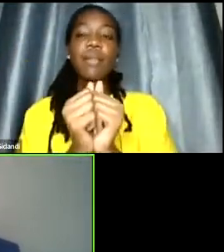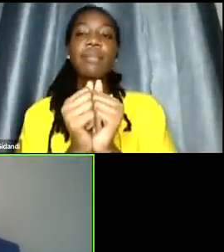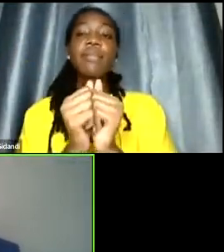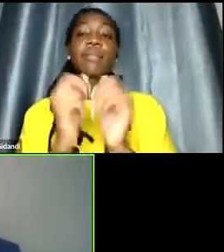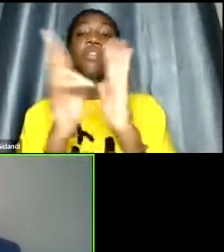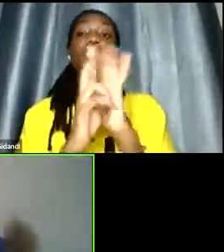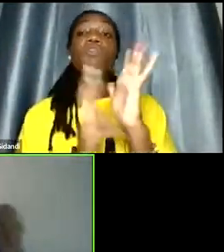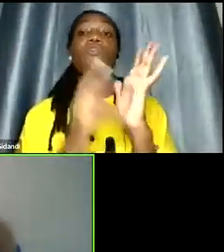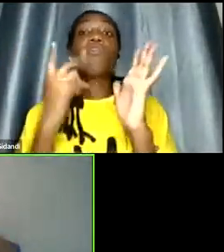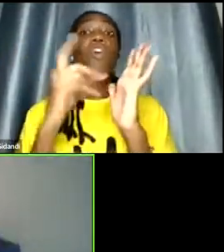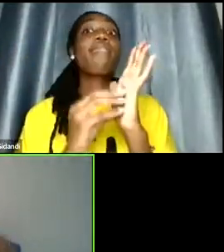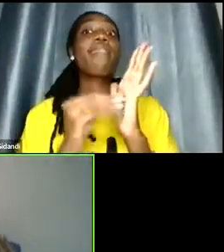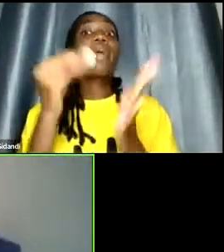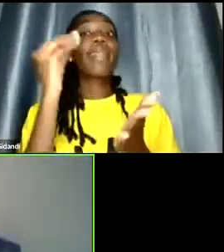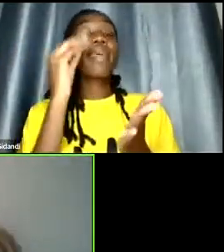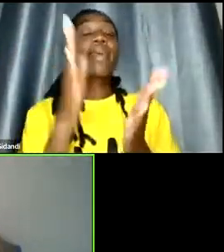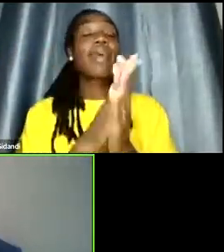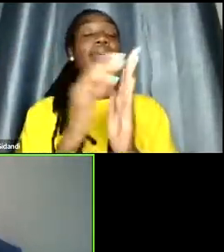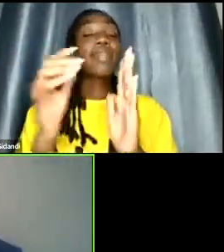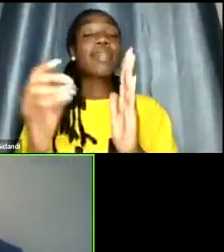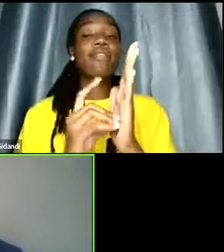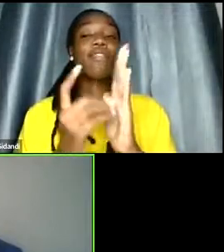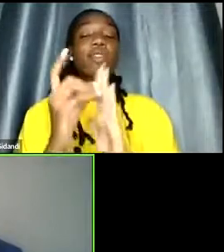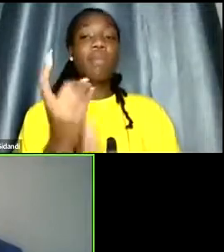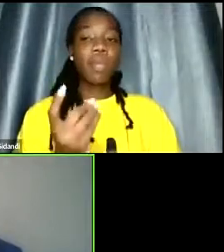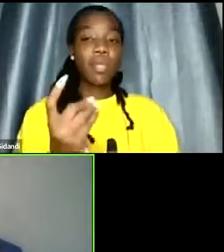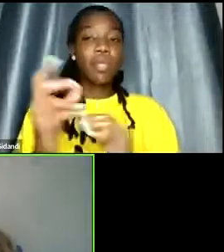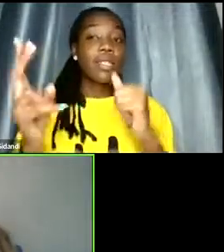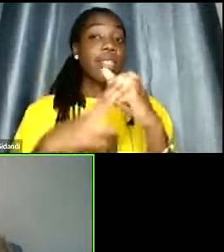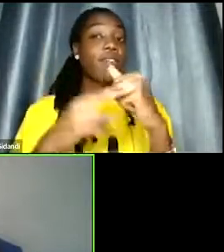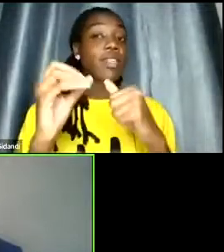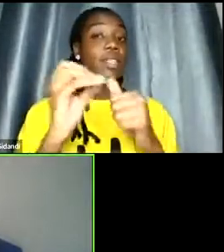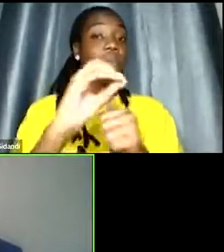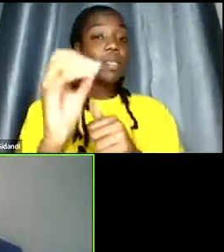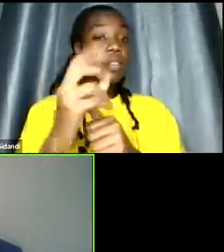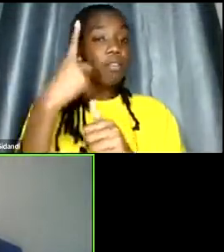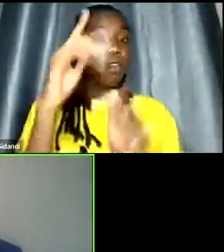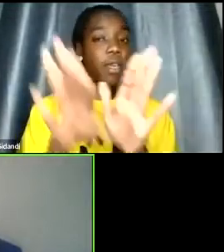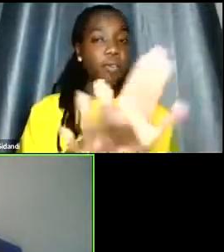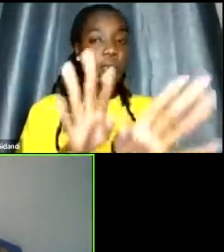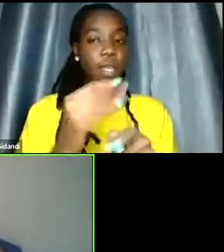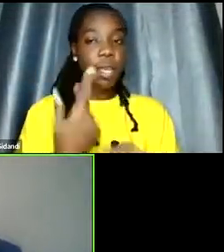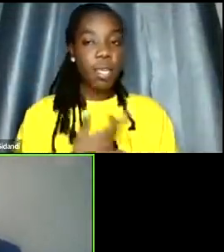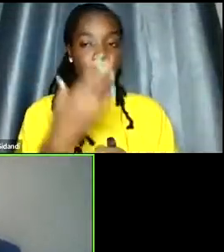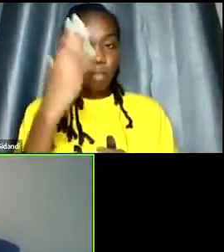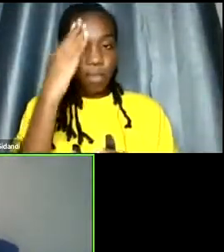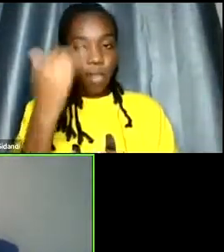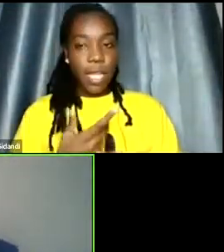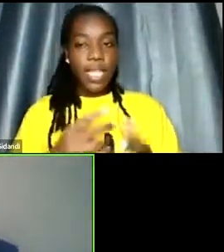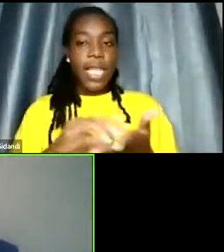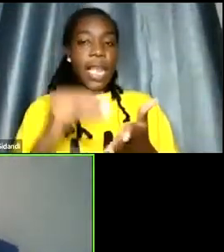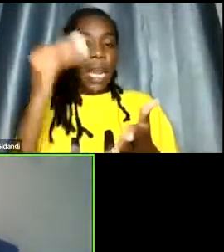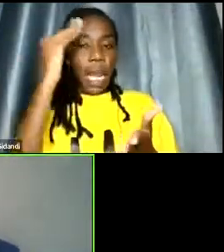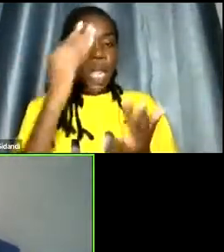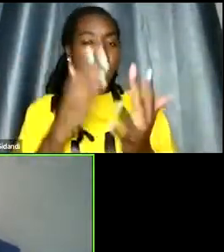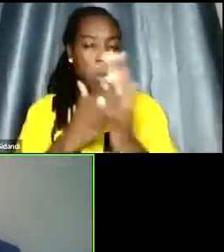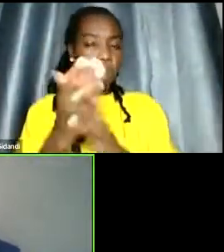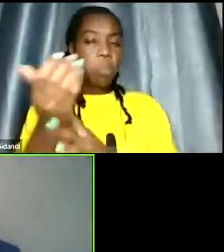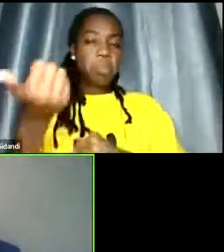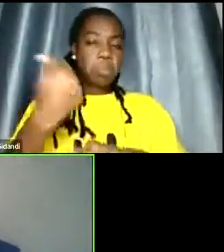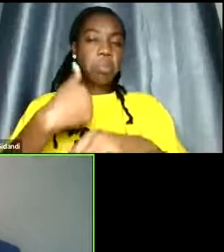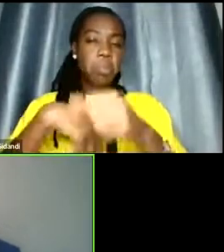this? 70% of everything we know, we learned by doing.